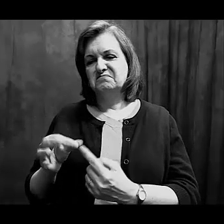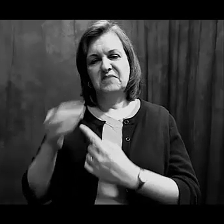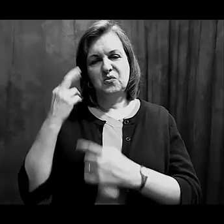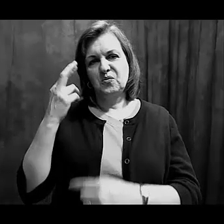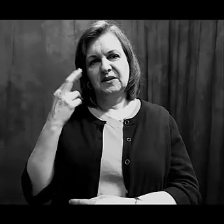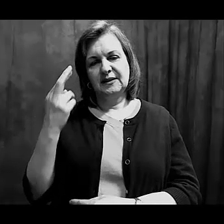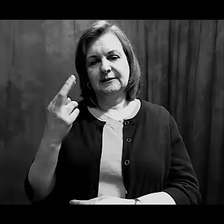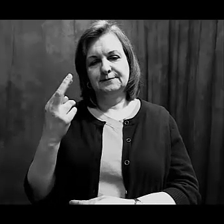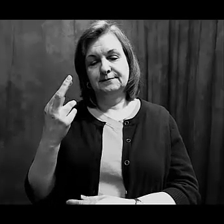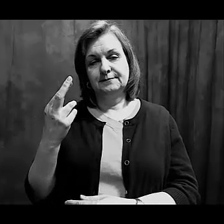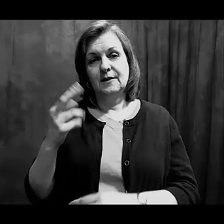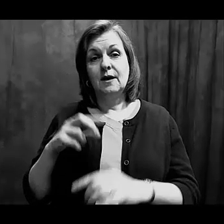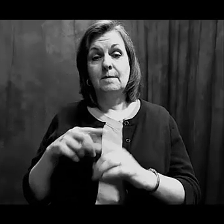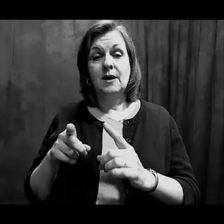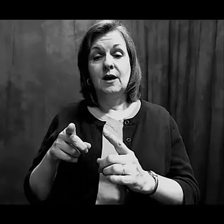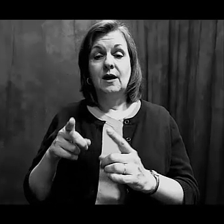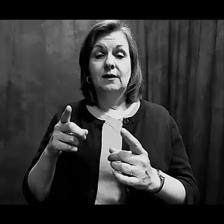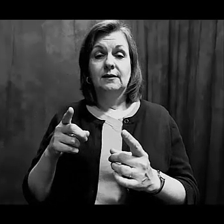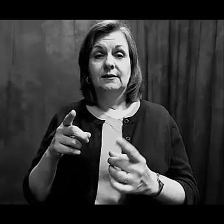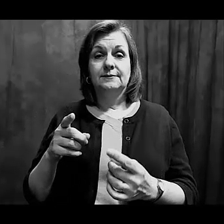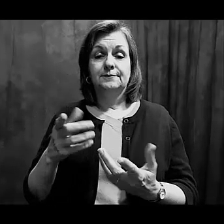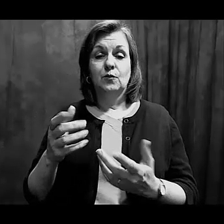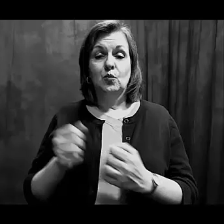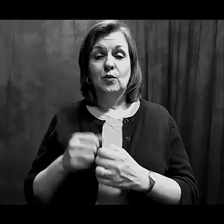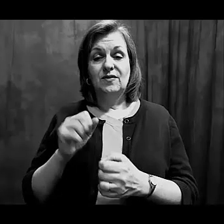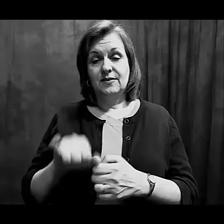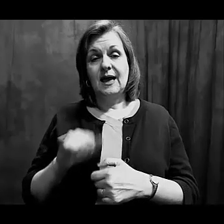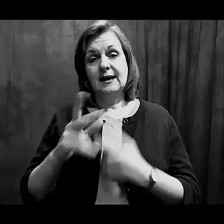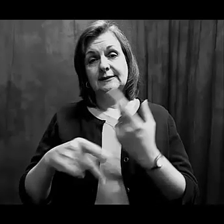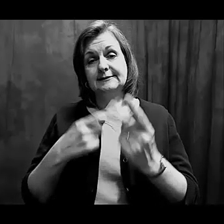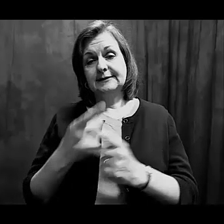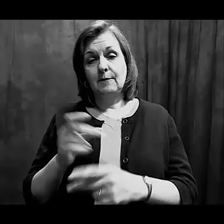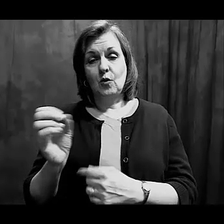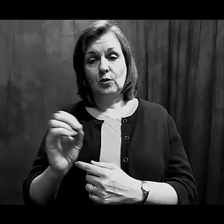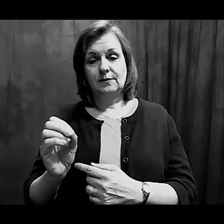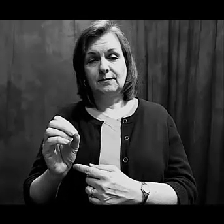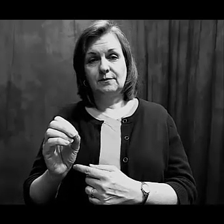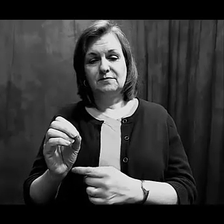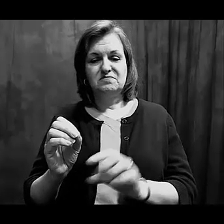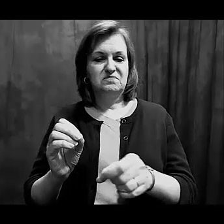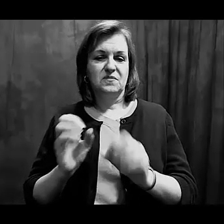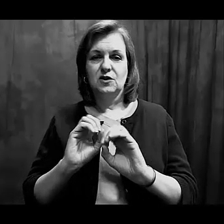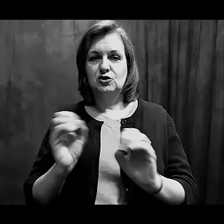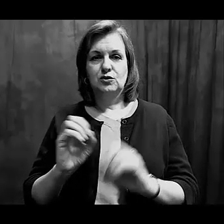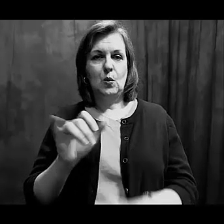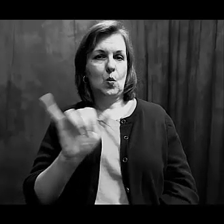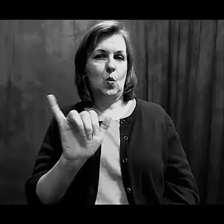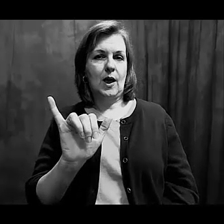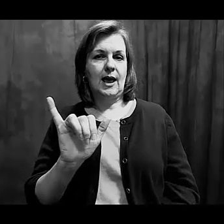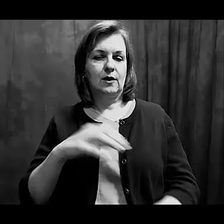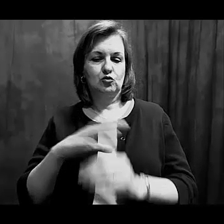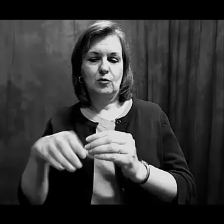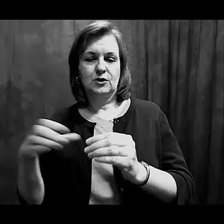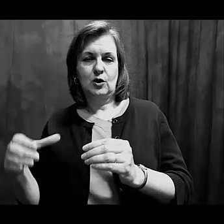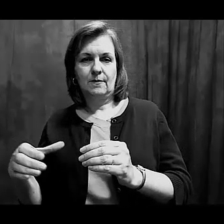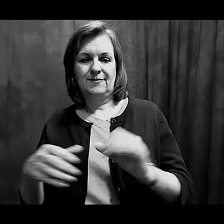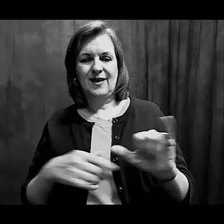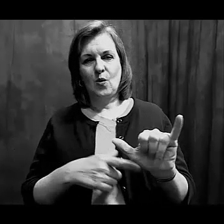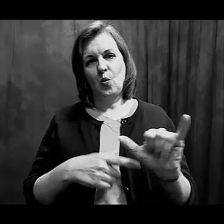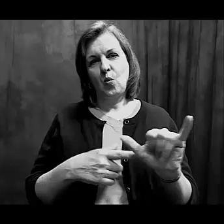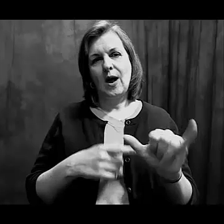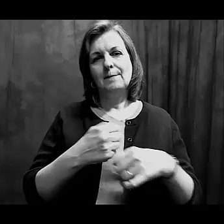cells. No particular reason other than in these particular organisms, we wouldn't see a